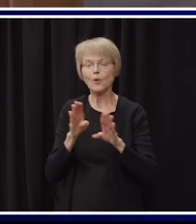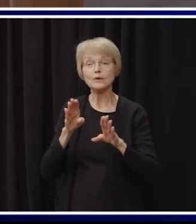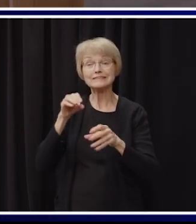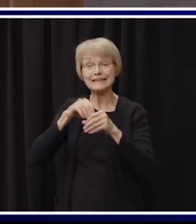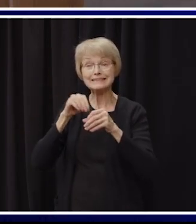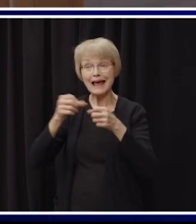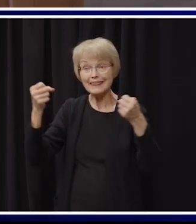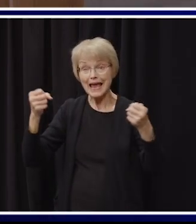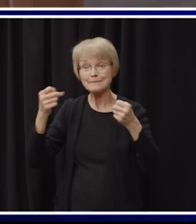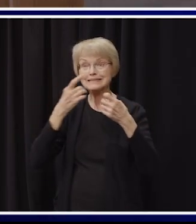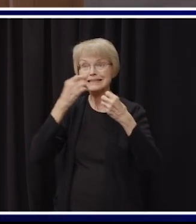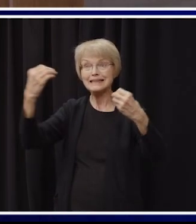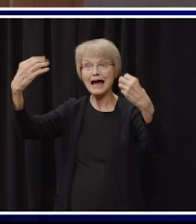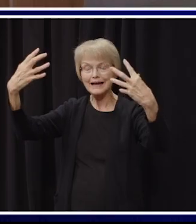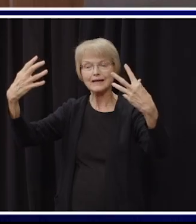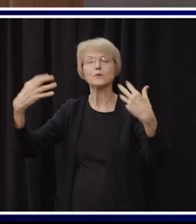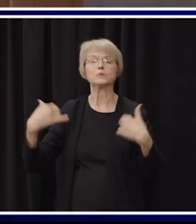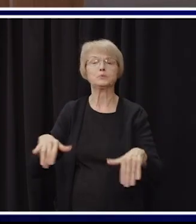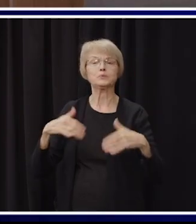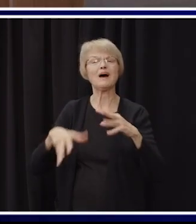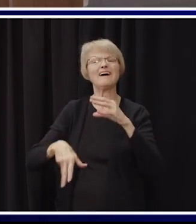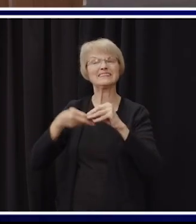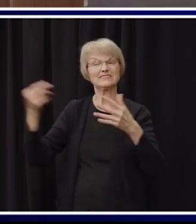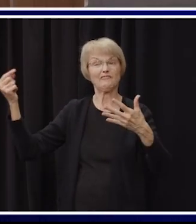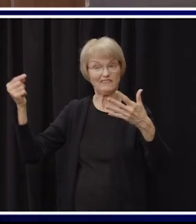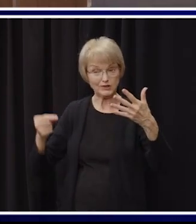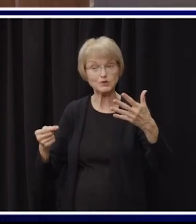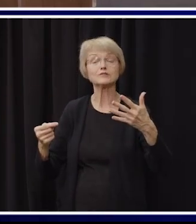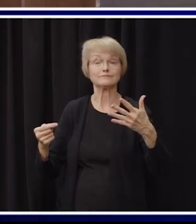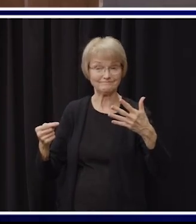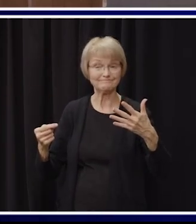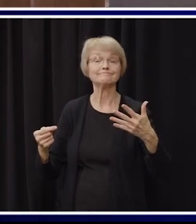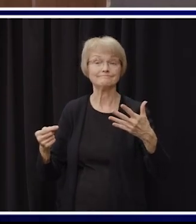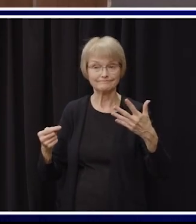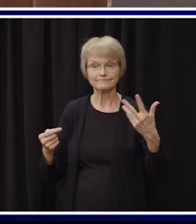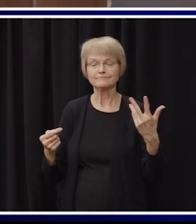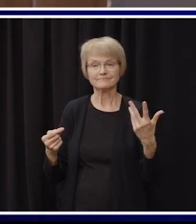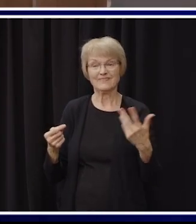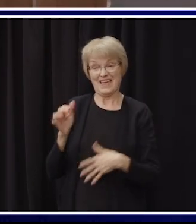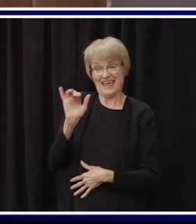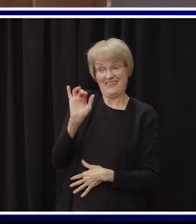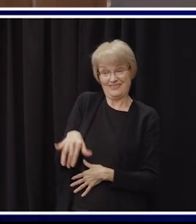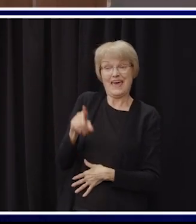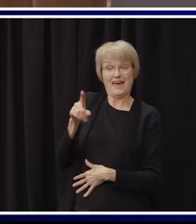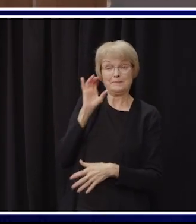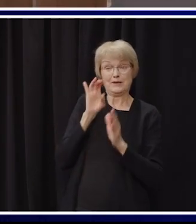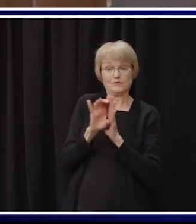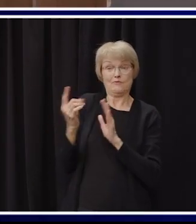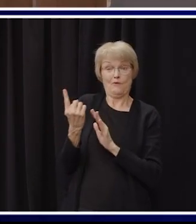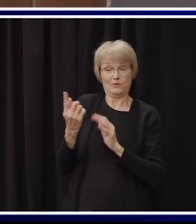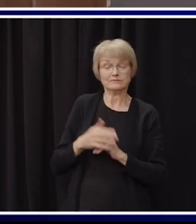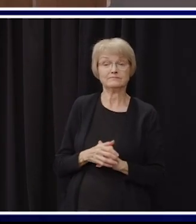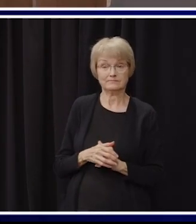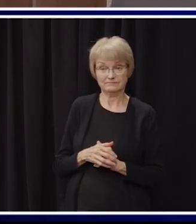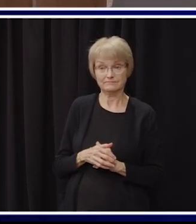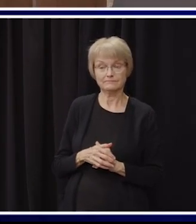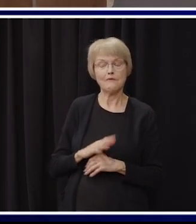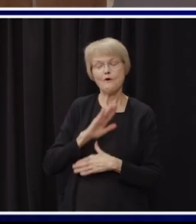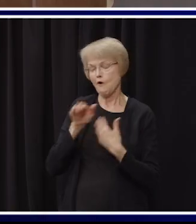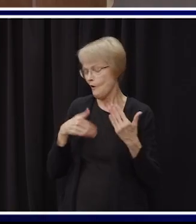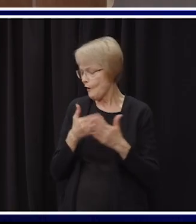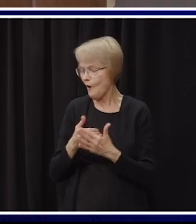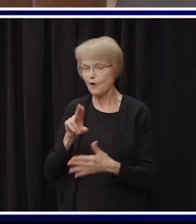cabinets. These are all additional features that are just in this picture that are all